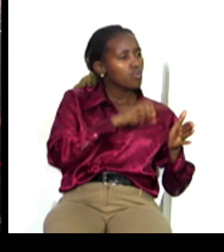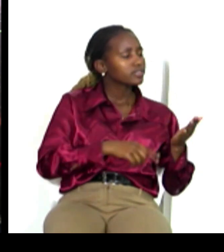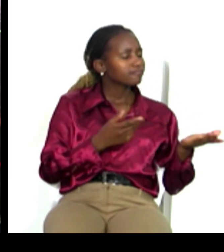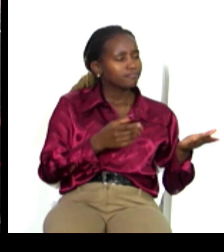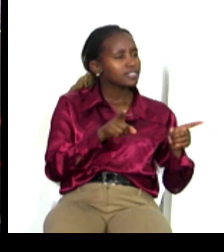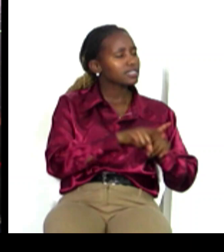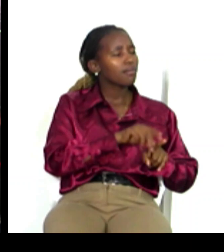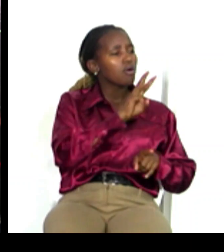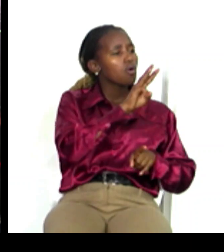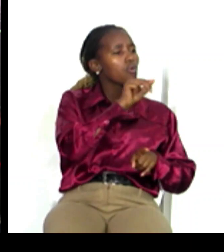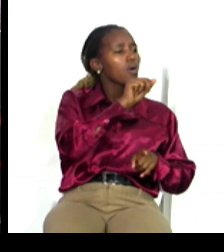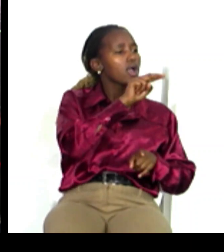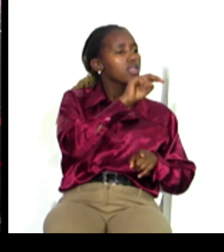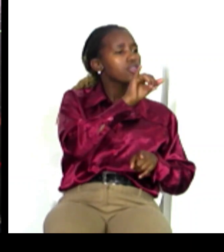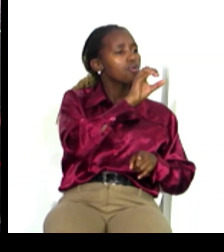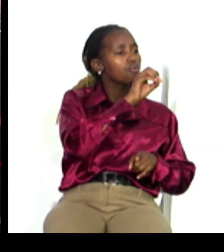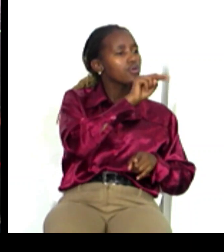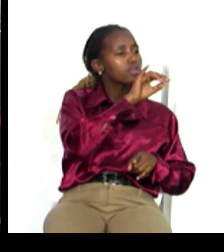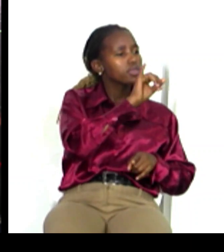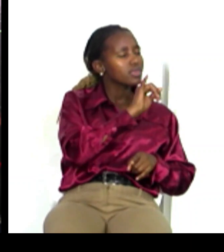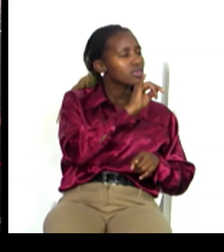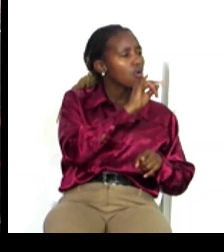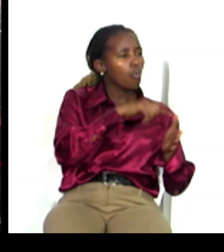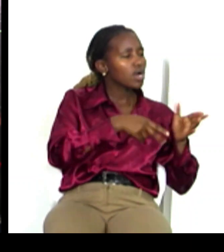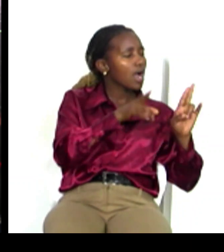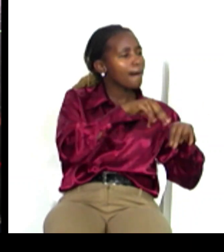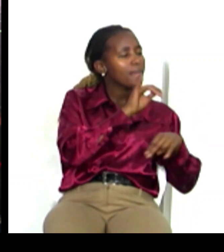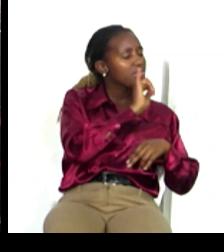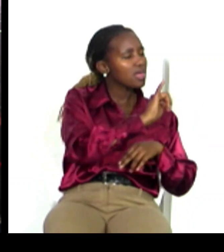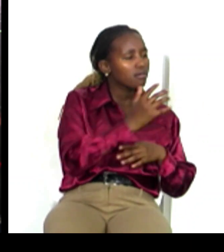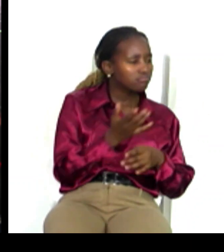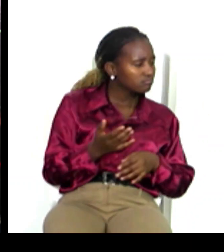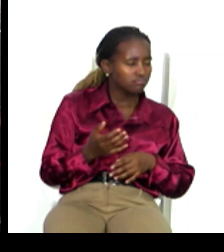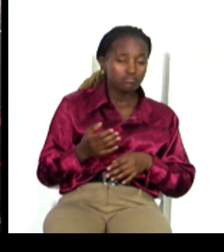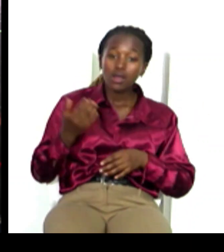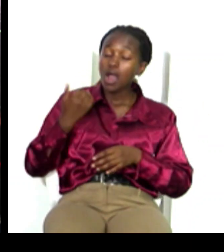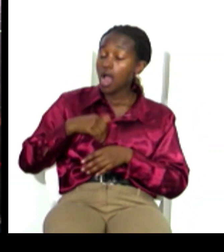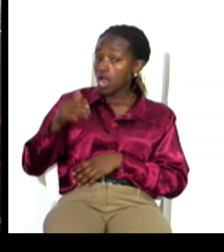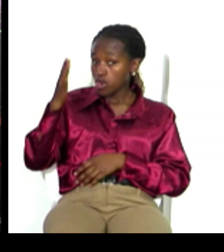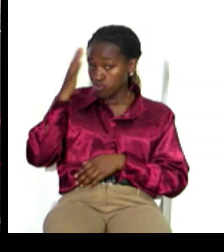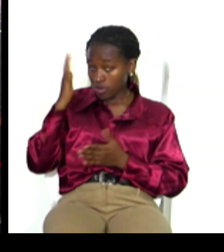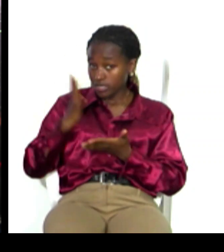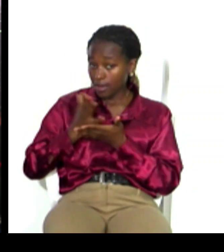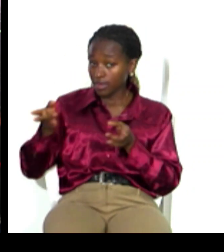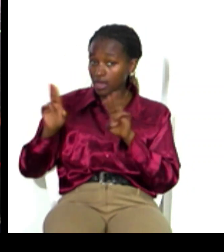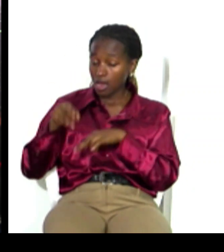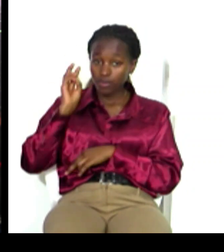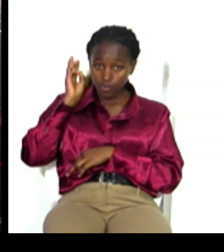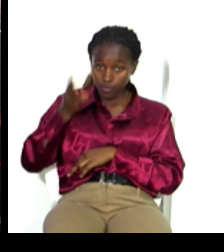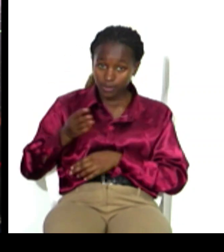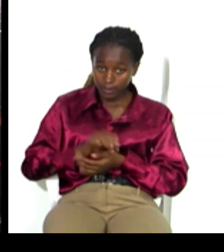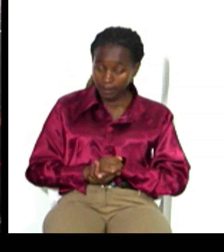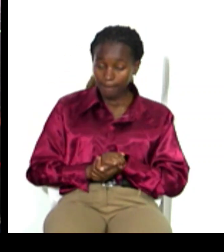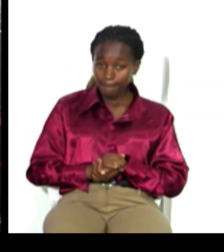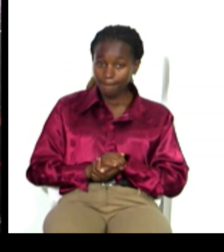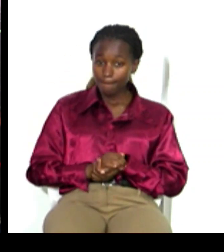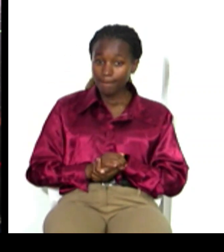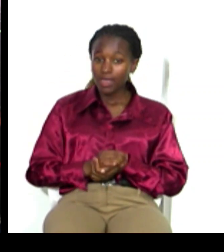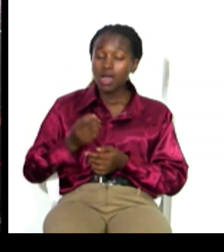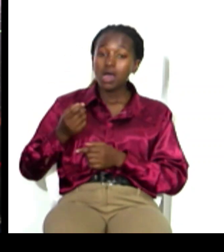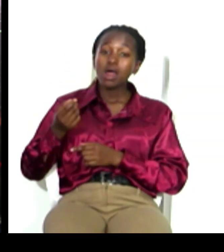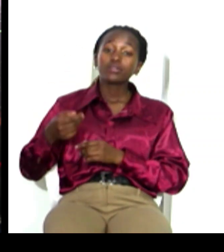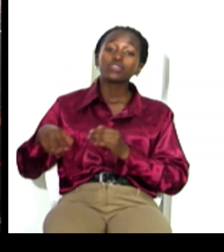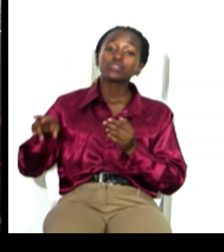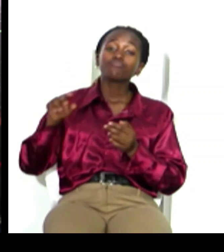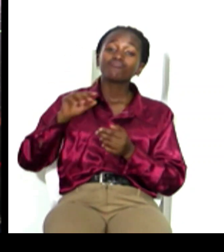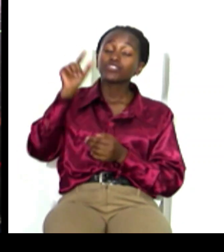Wanyonyi? Okay, Jonah, there is something that is going to happen. Right. The registration of Gen Z is going